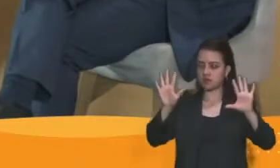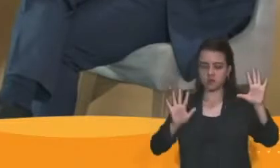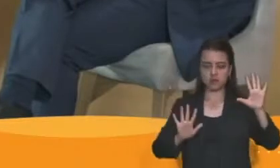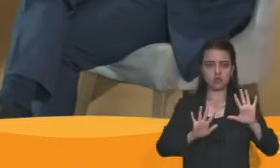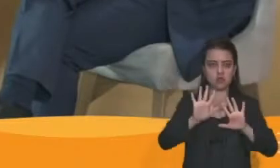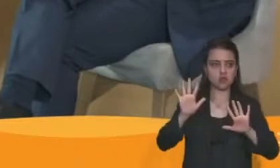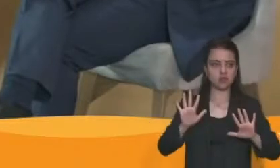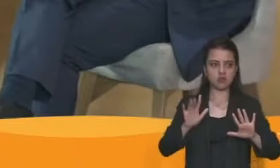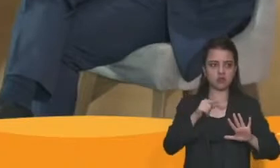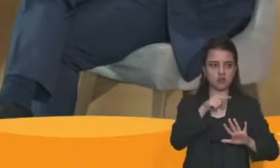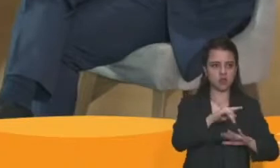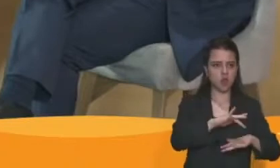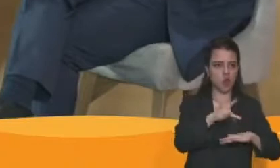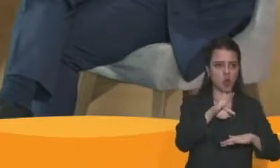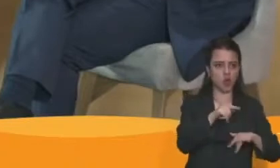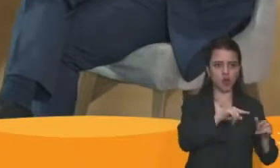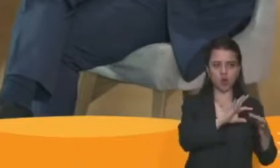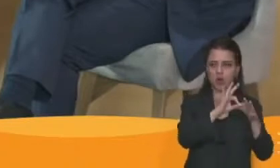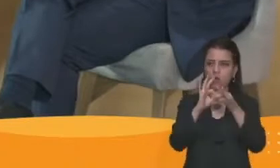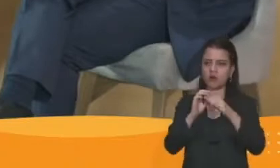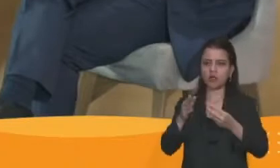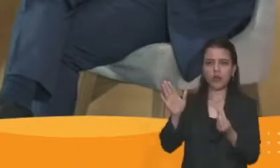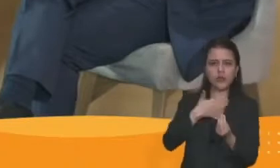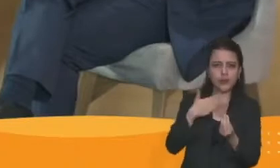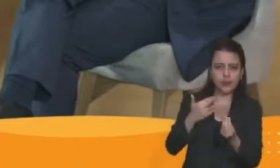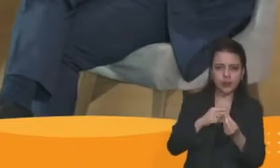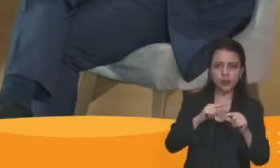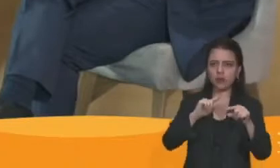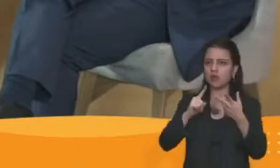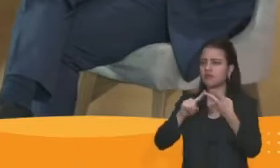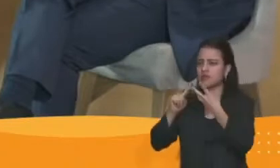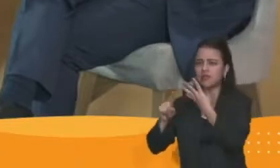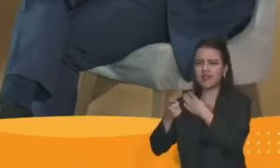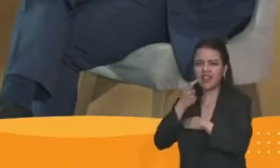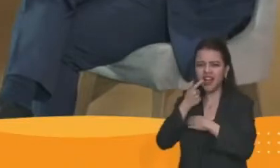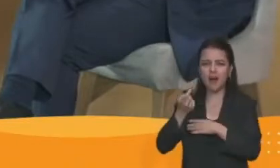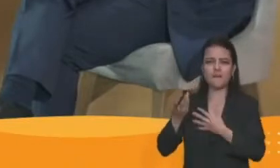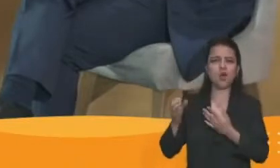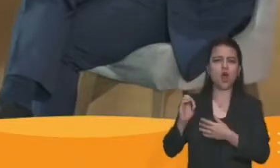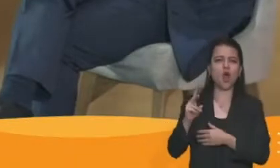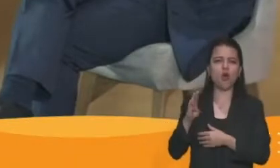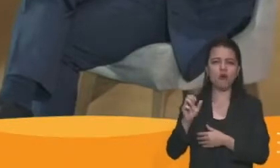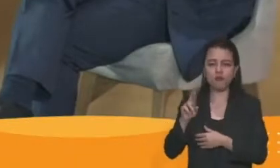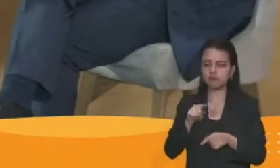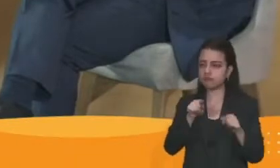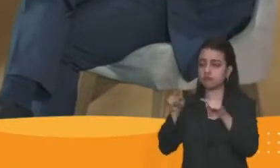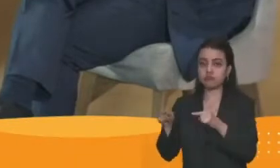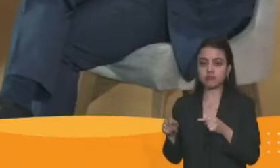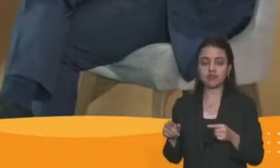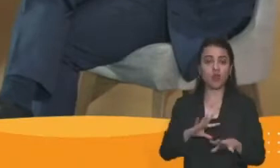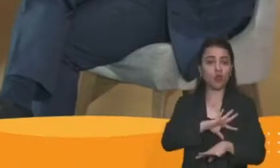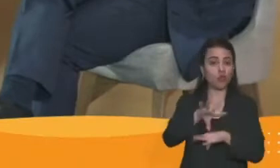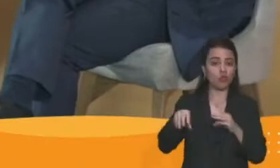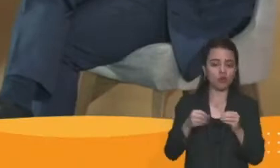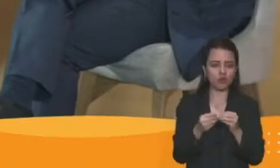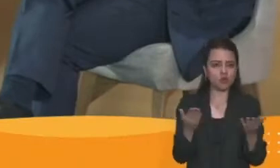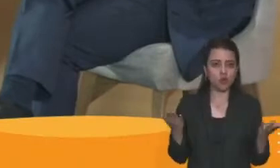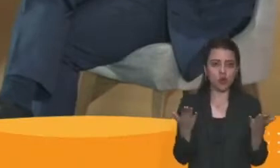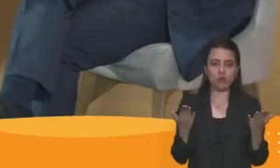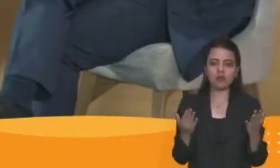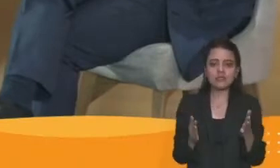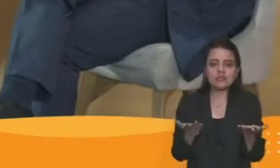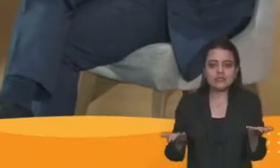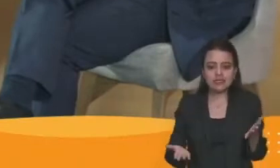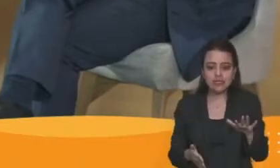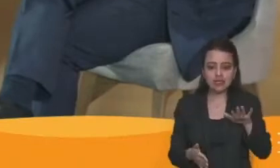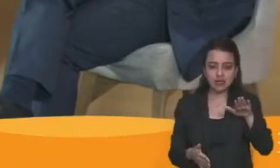being traded and its source. But this also applies for coal, copper, and other minerals. And also with the Geological Agency,